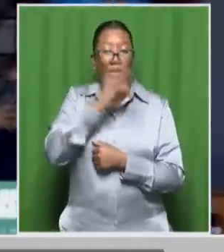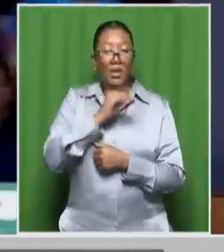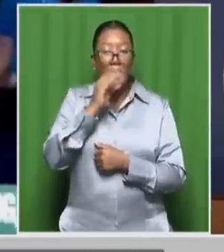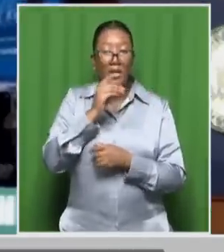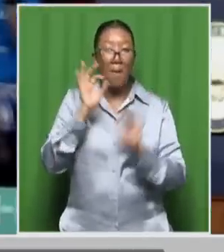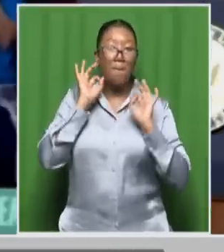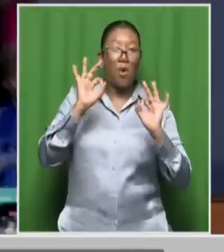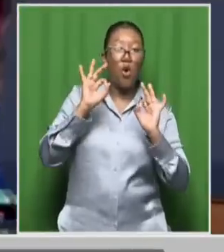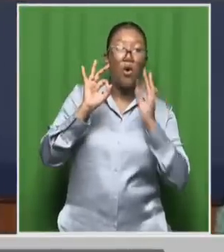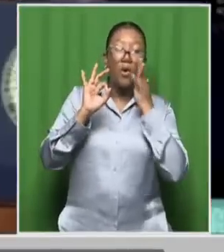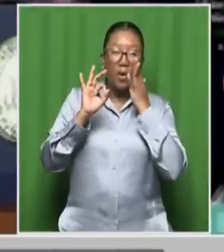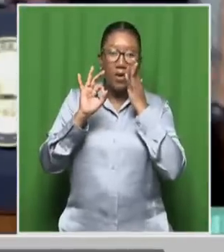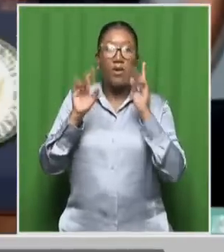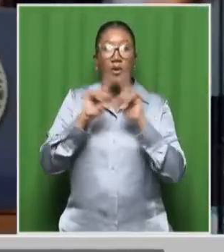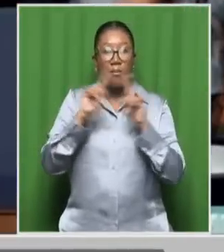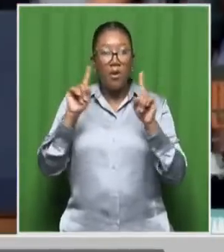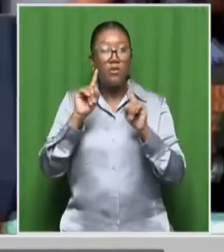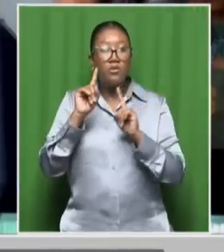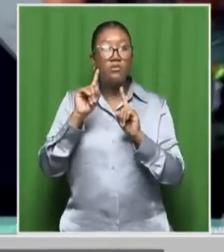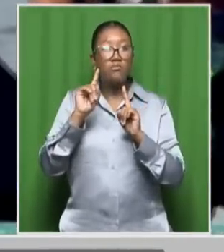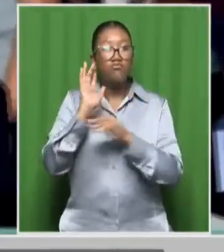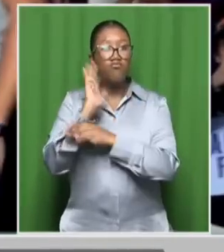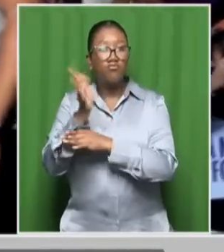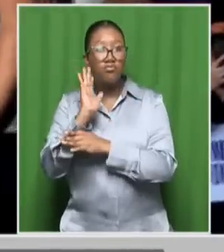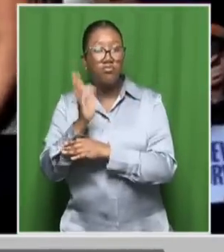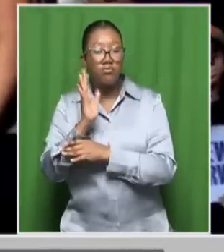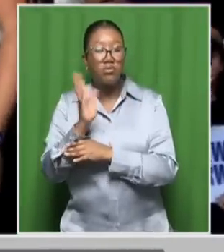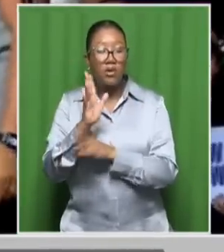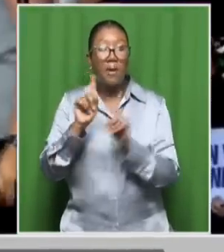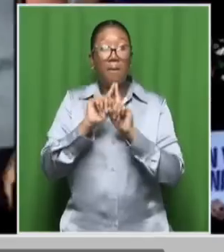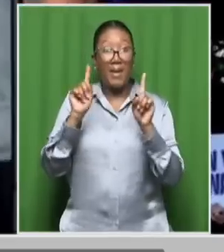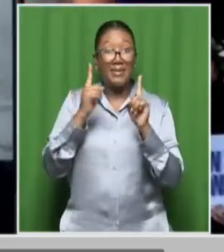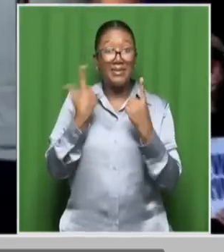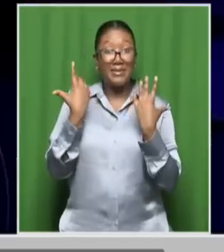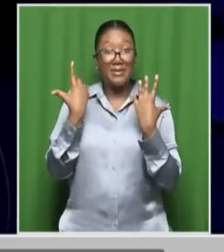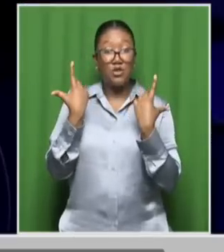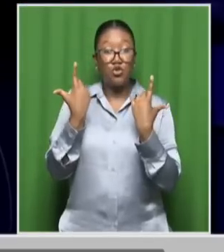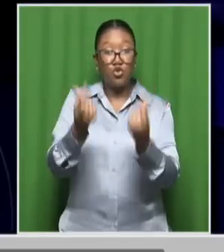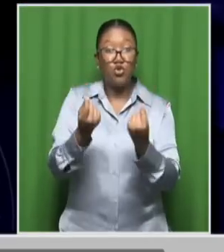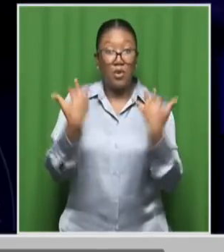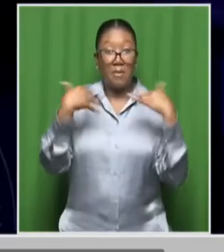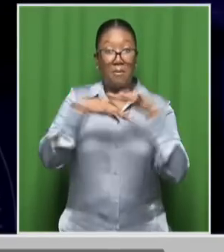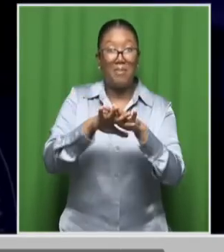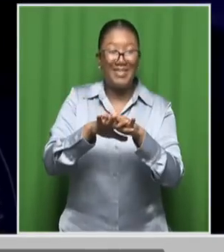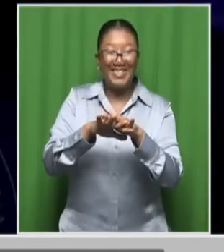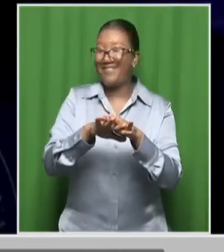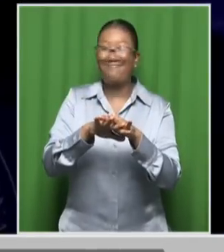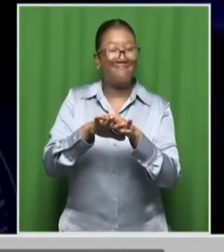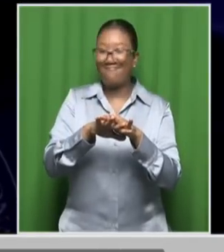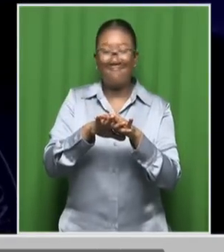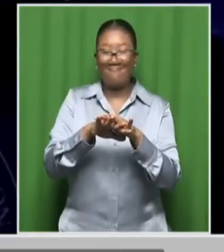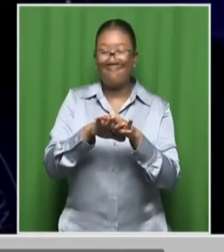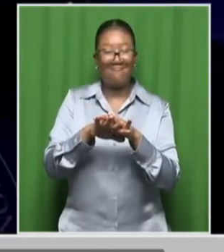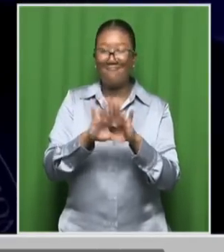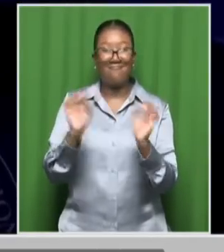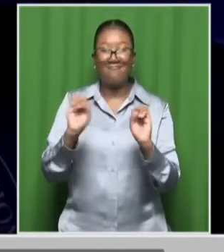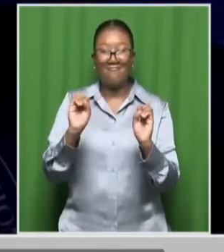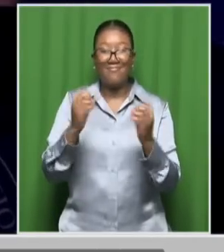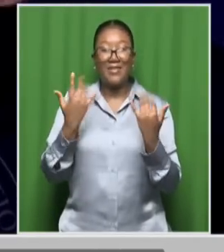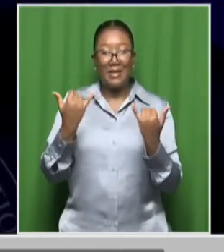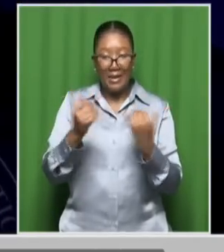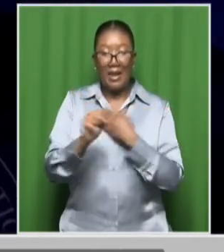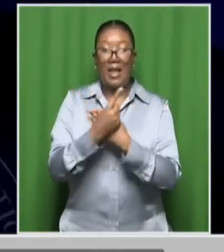nice friends to have in terms of dinner table, but implementation not much. And that's exactly what